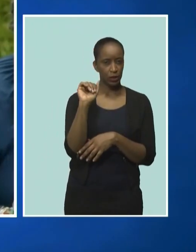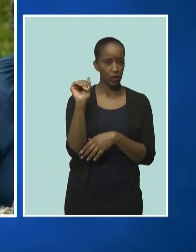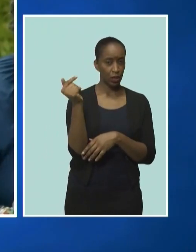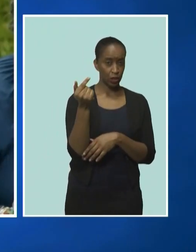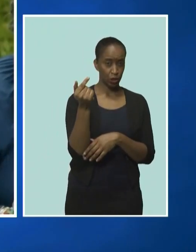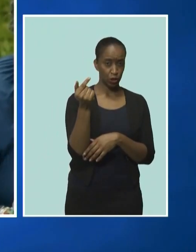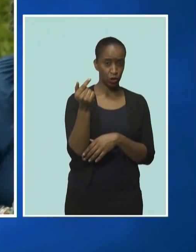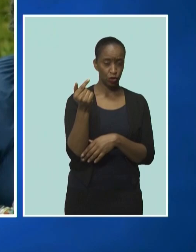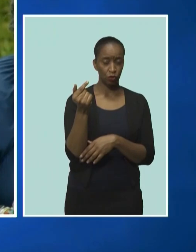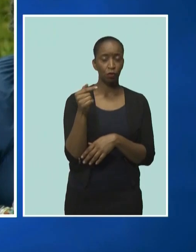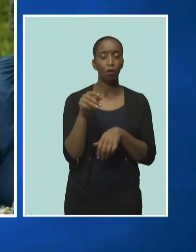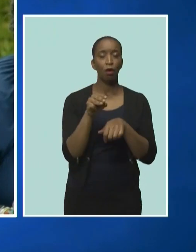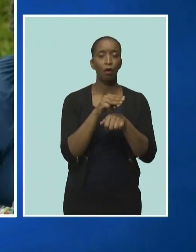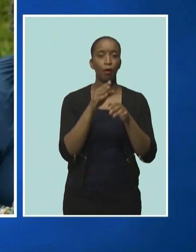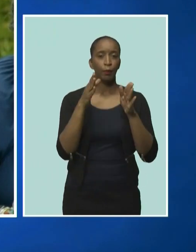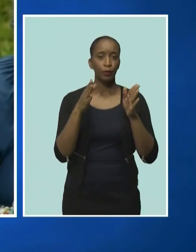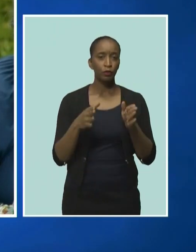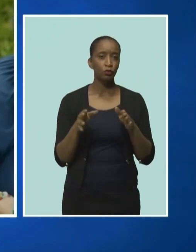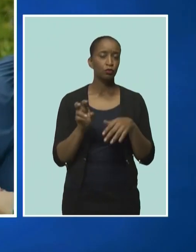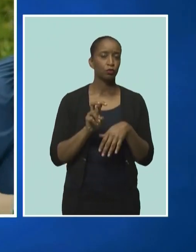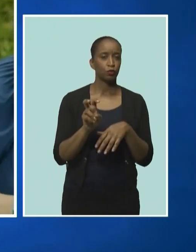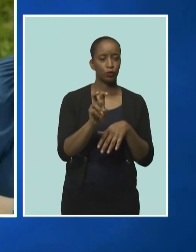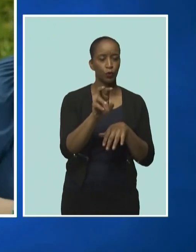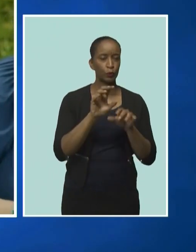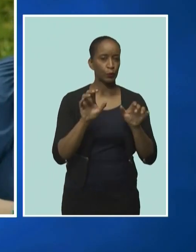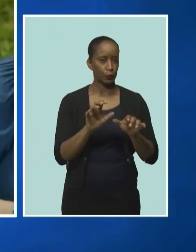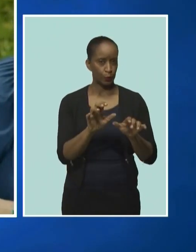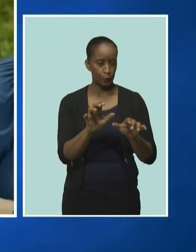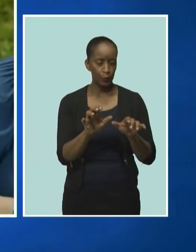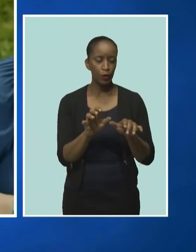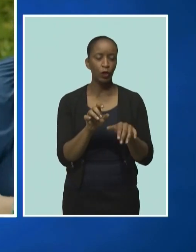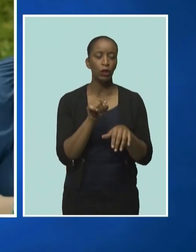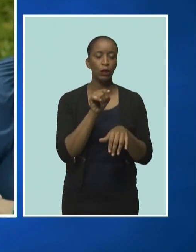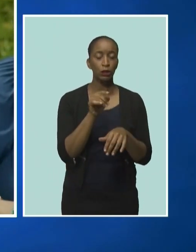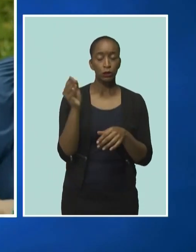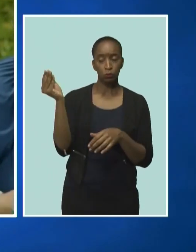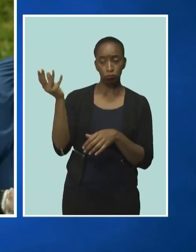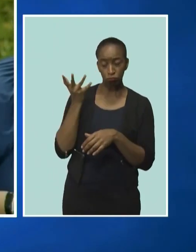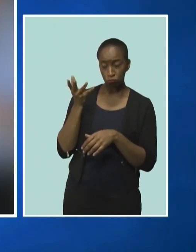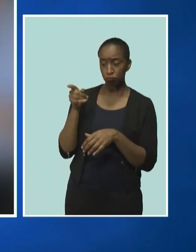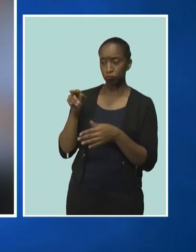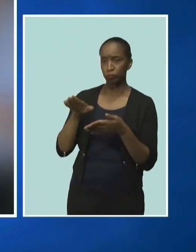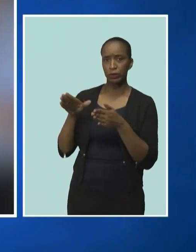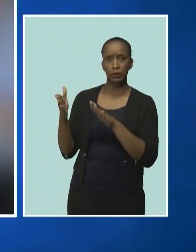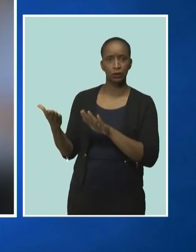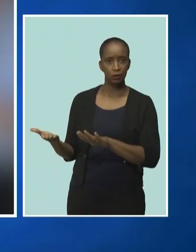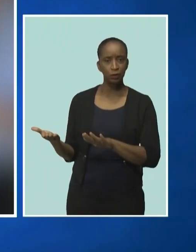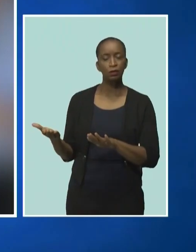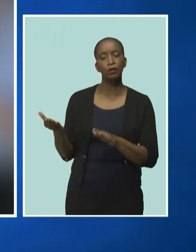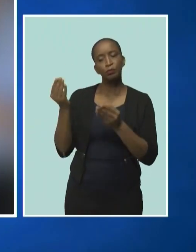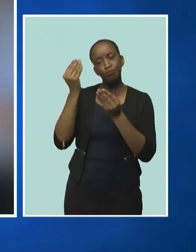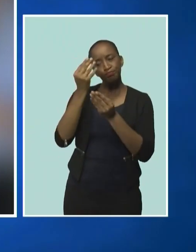Works and Water Resources, Santia Bradshaw, upon learning of the news of his passing, expressed her